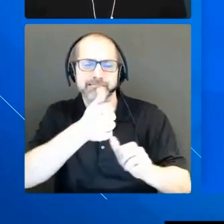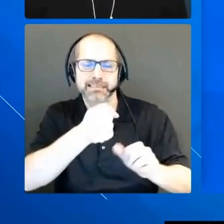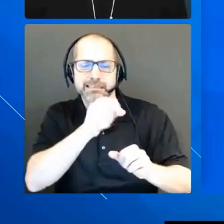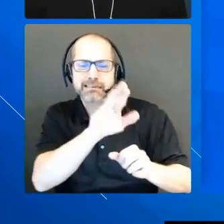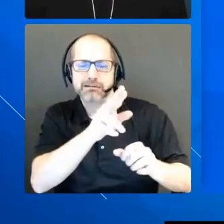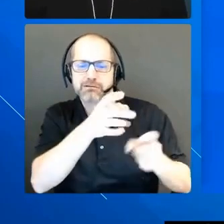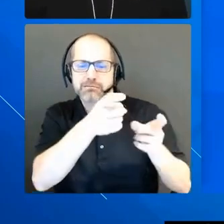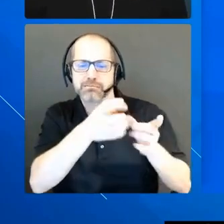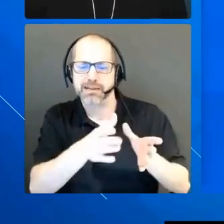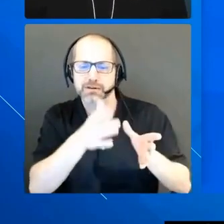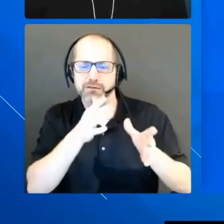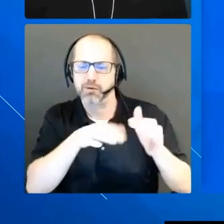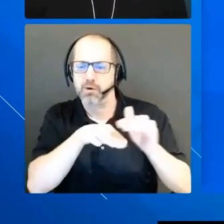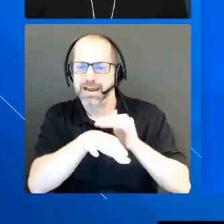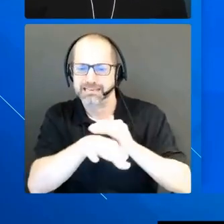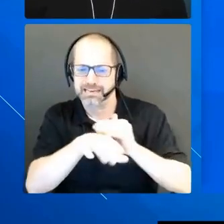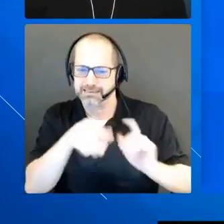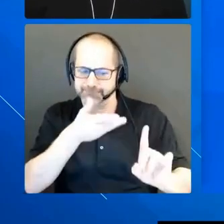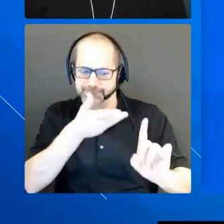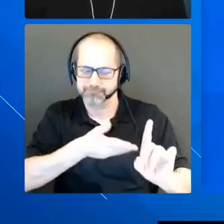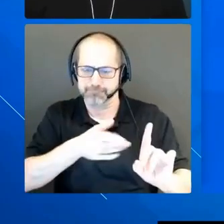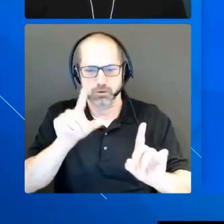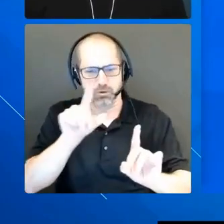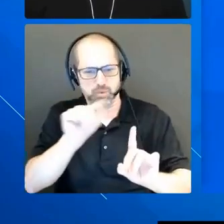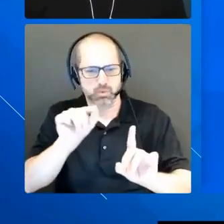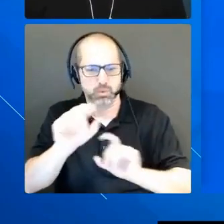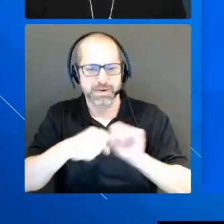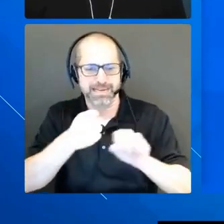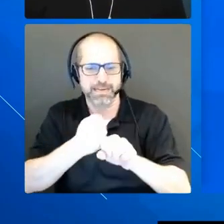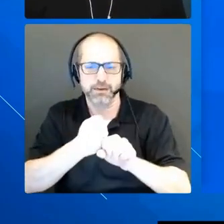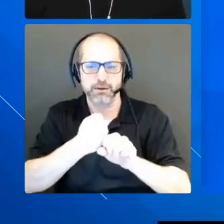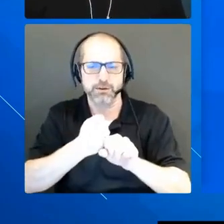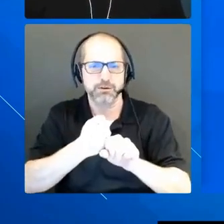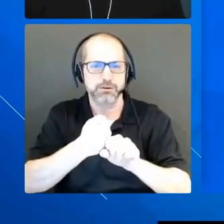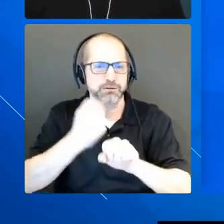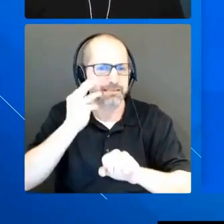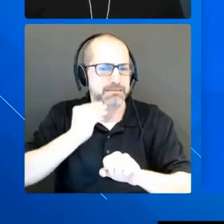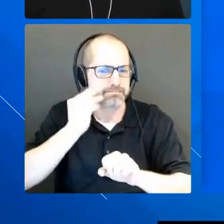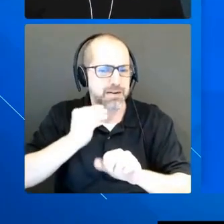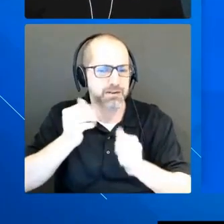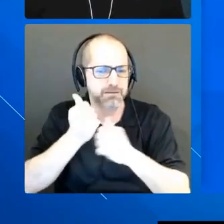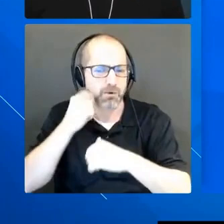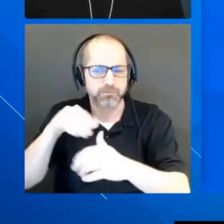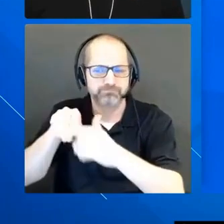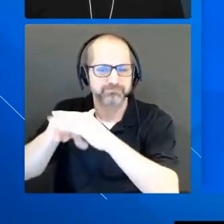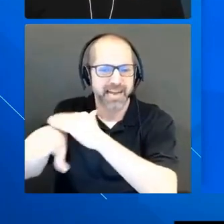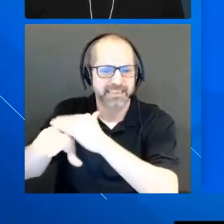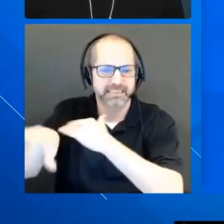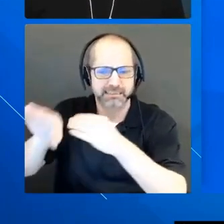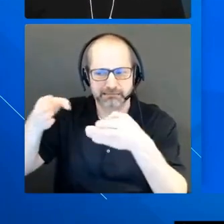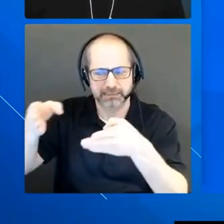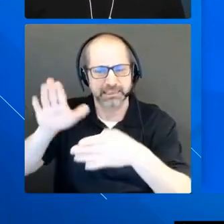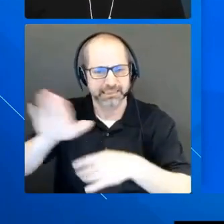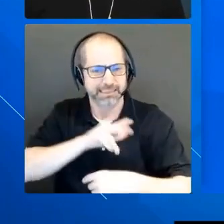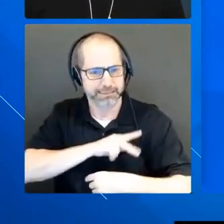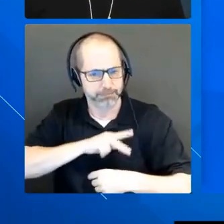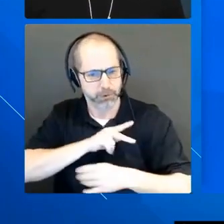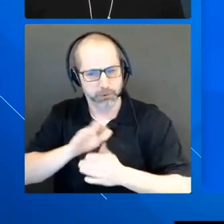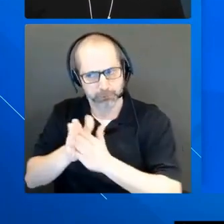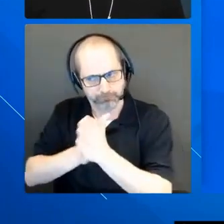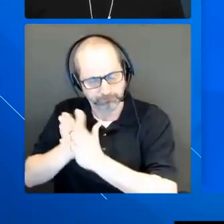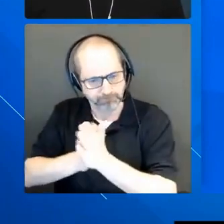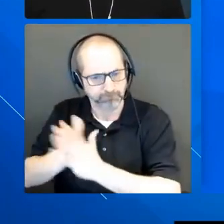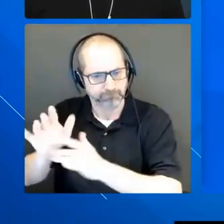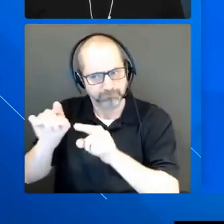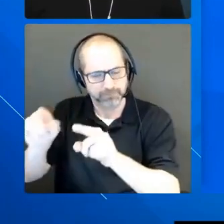Accessibility, who with more than 20 years of accessibility work experience and a personal passion for this topic will guide us through